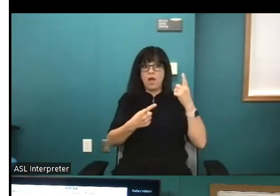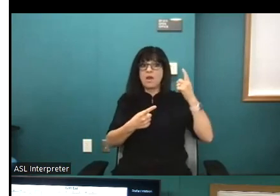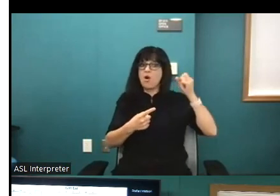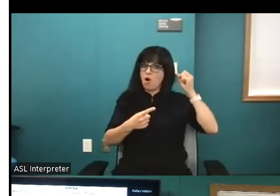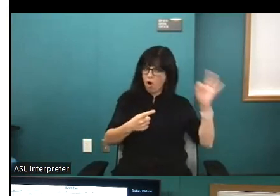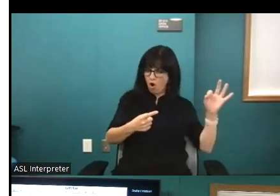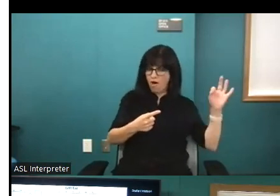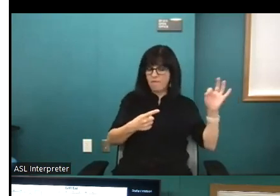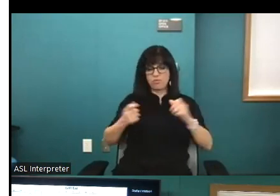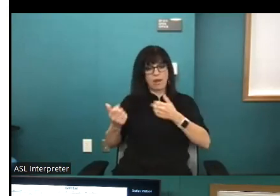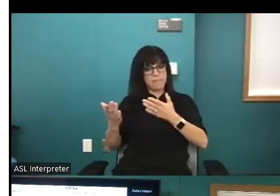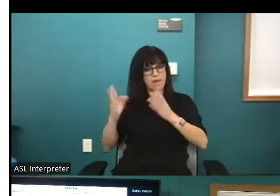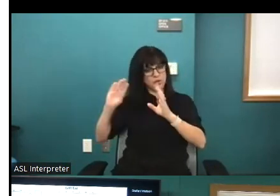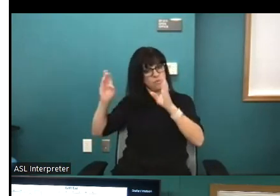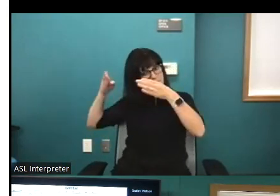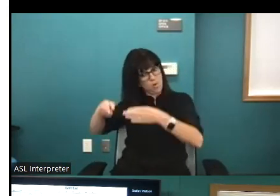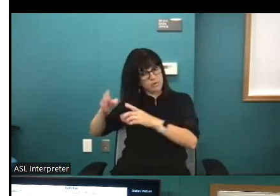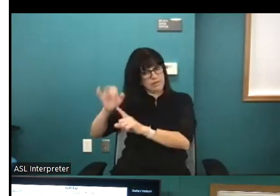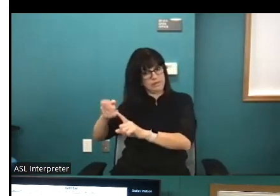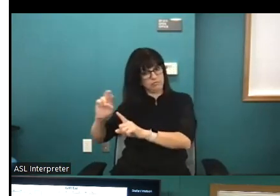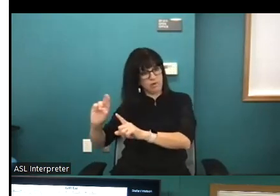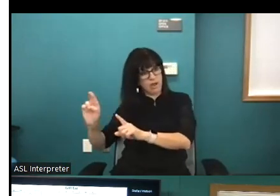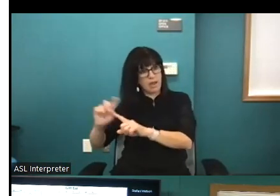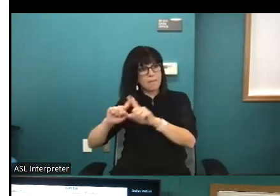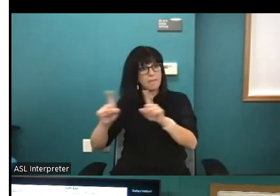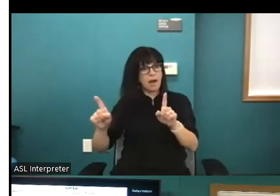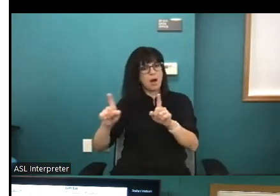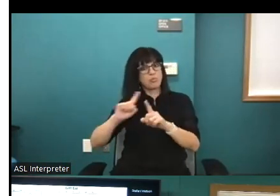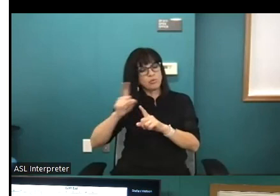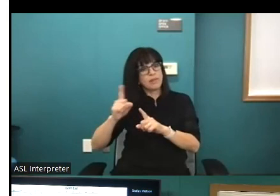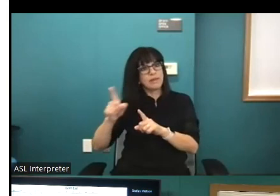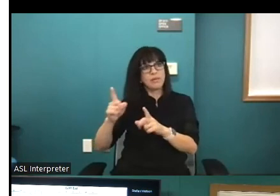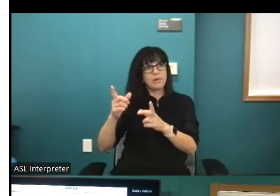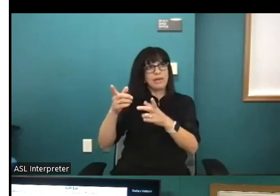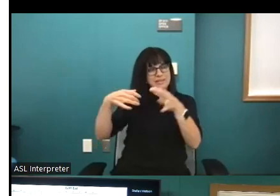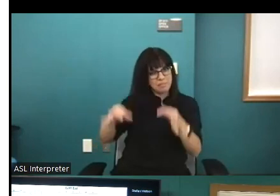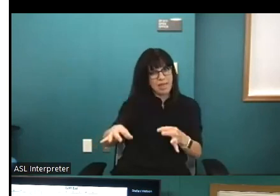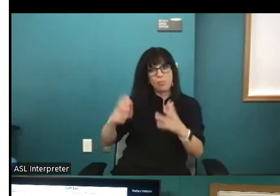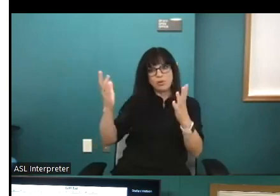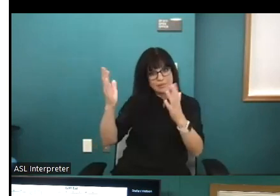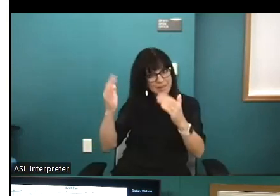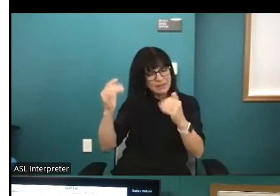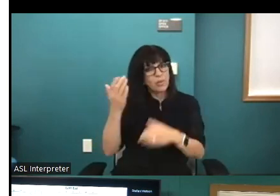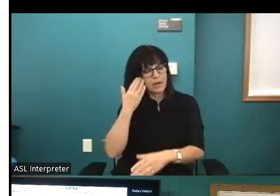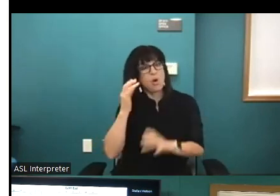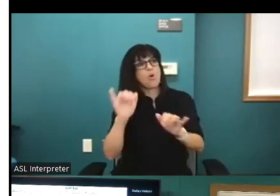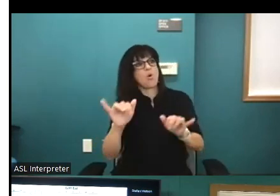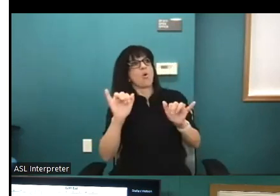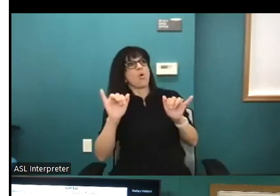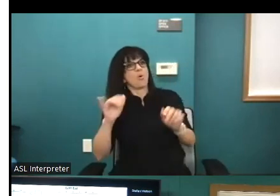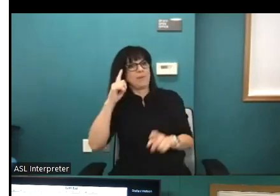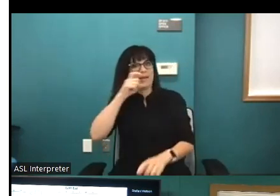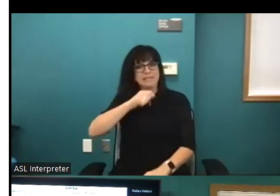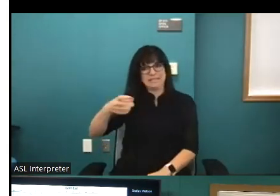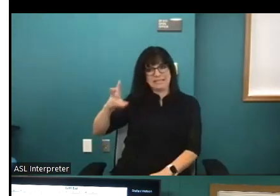cases like this, we recommended that. But we talk really, really heavily about expectations for a second side at this age. Really. Because it really was a heavily.